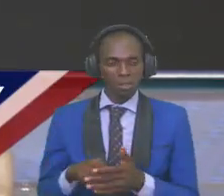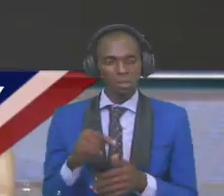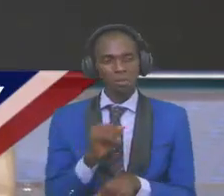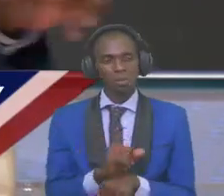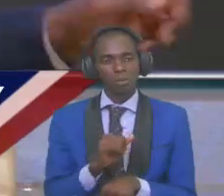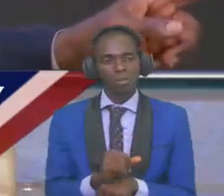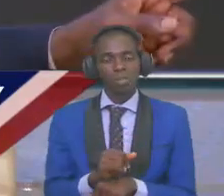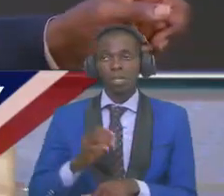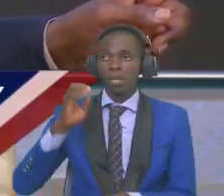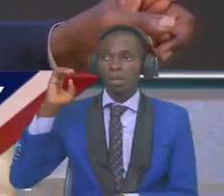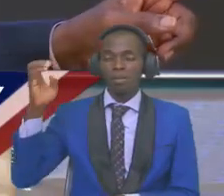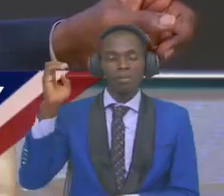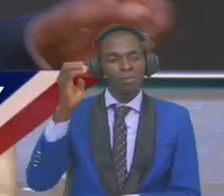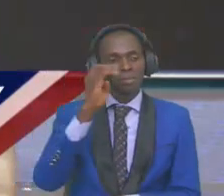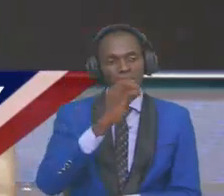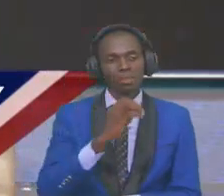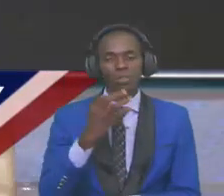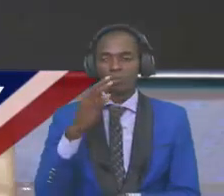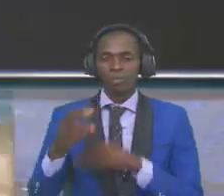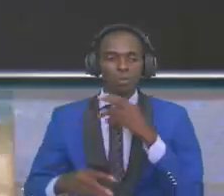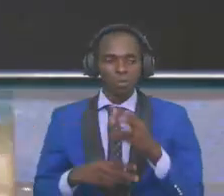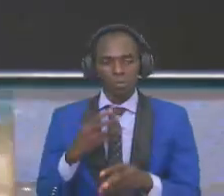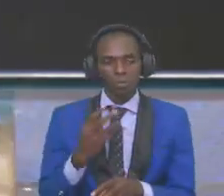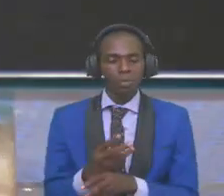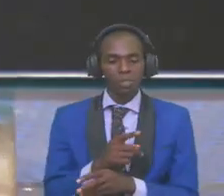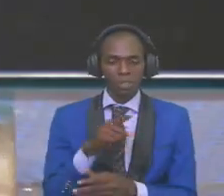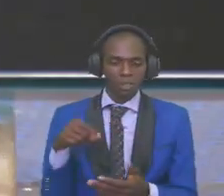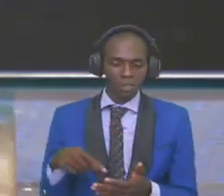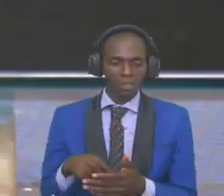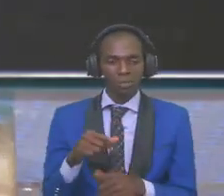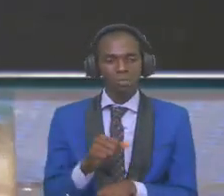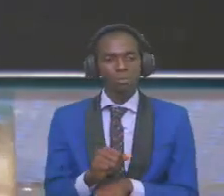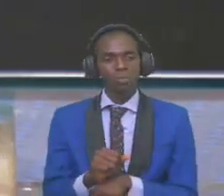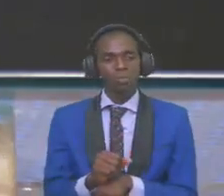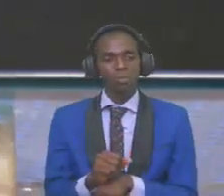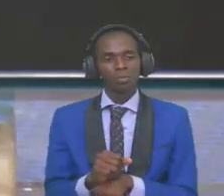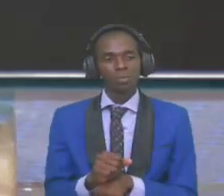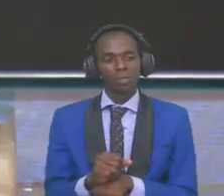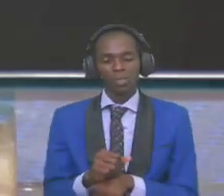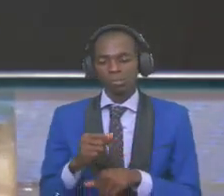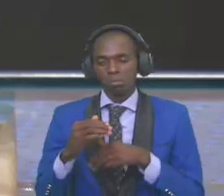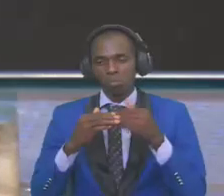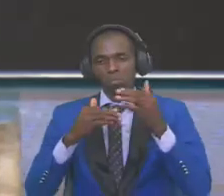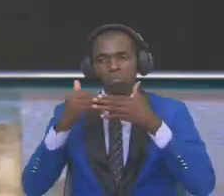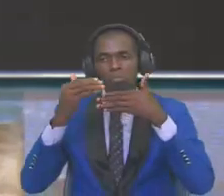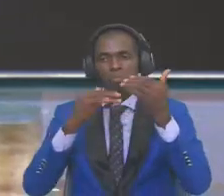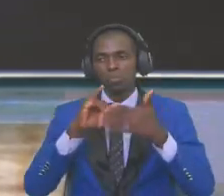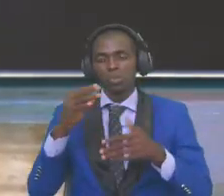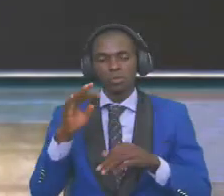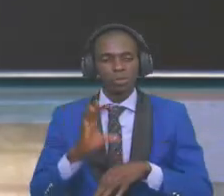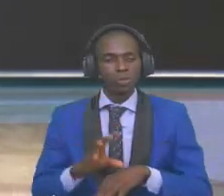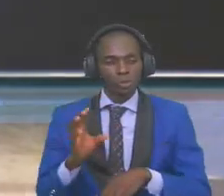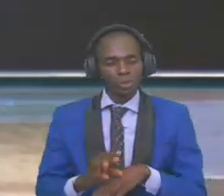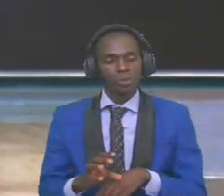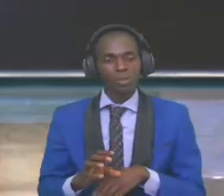ministry, evangelization of the world, this ministry, edification of the